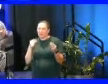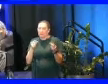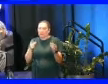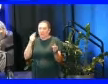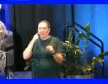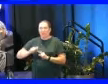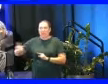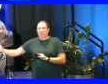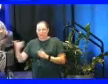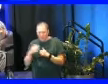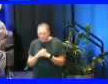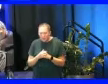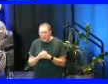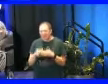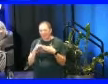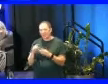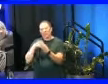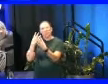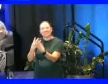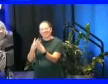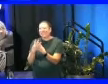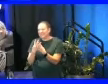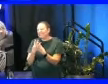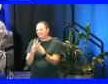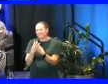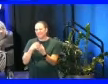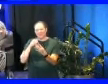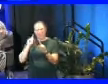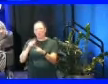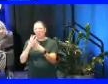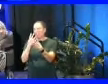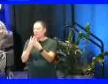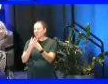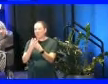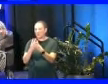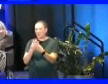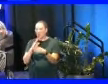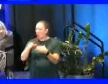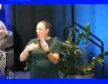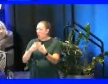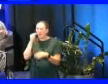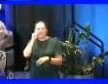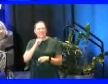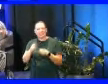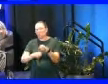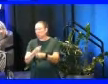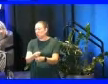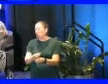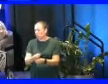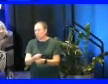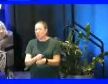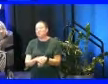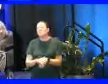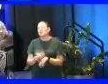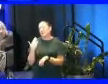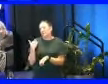to. And it led me to prison. I went to prison all my teenage years. But this last